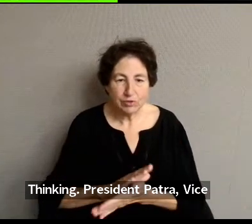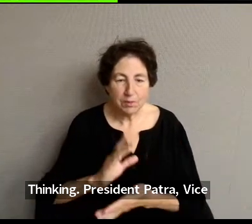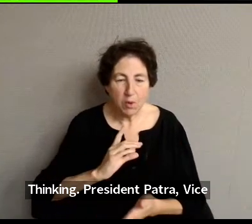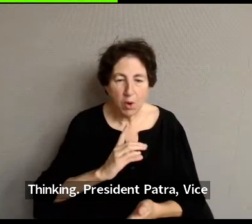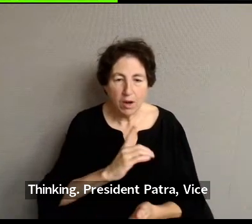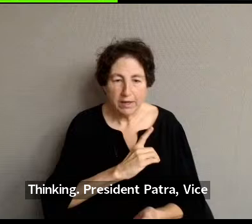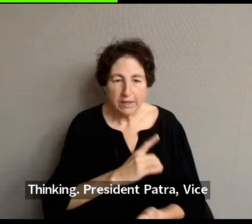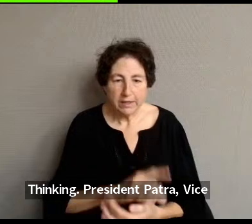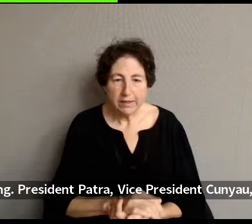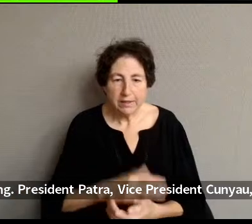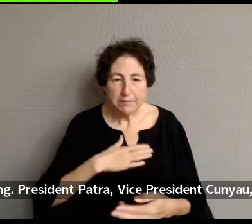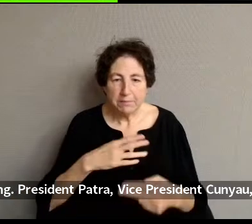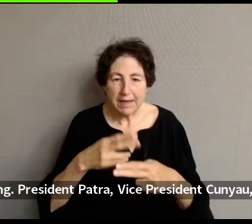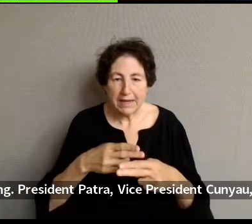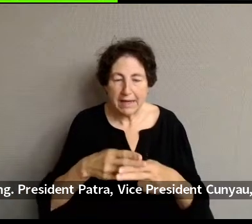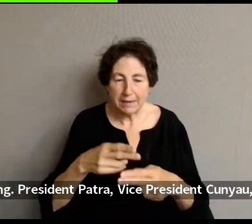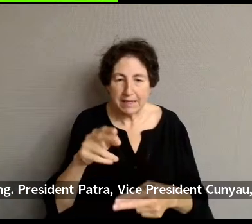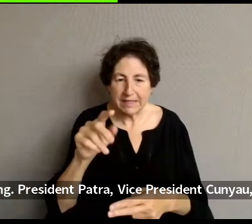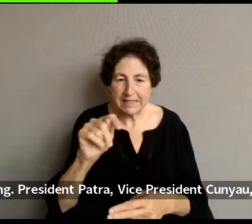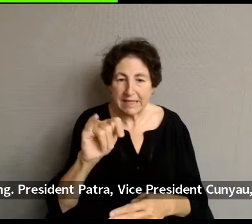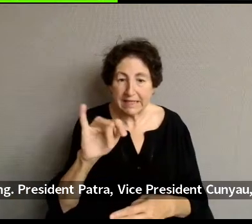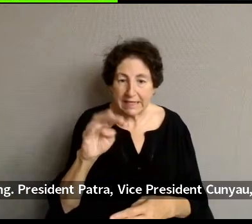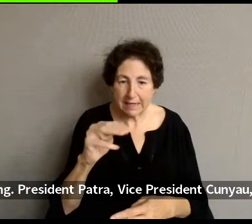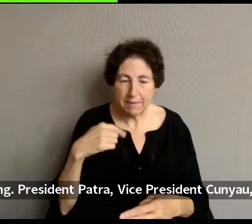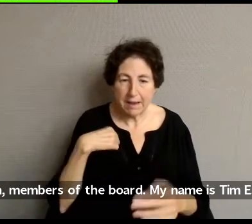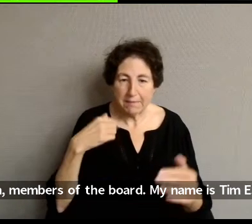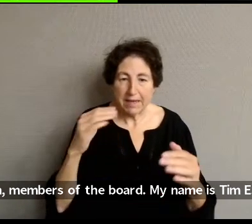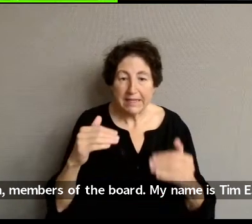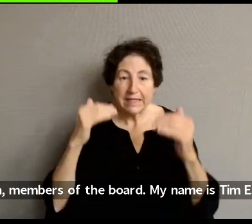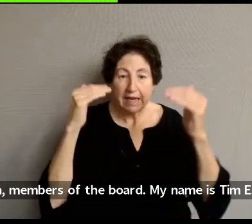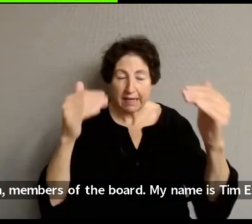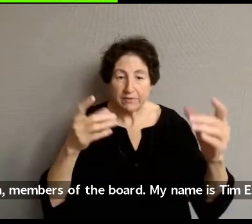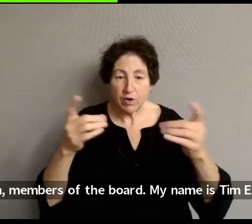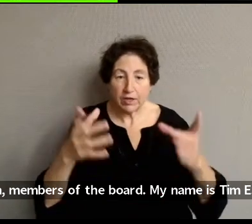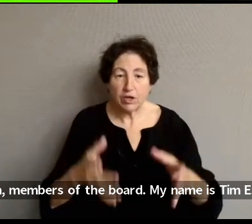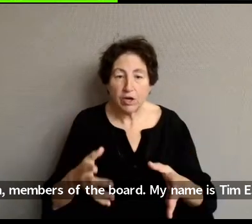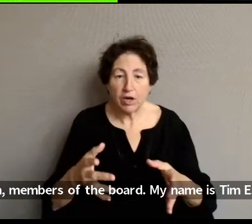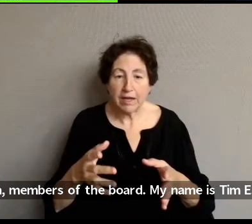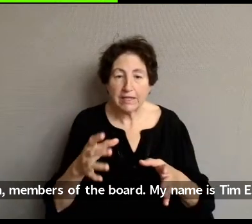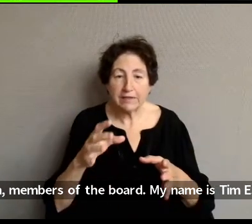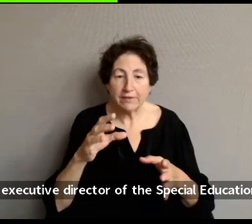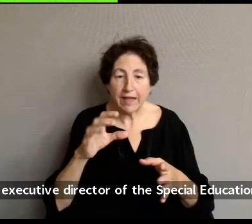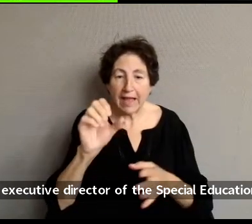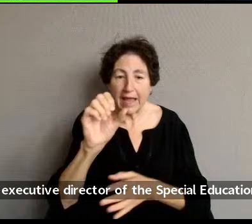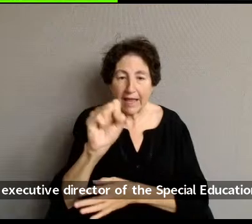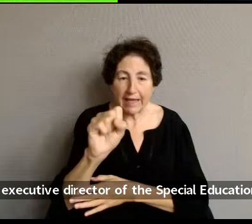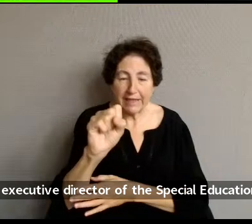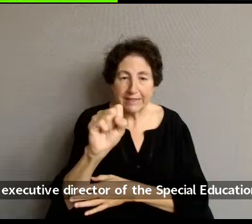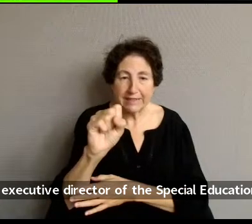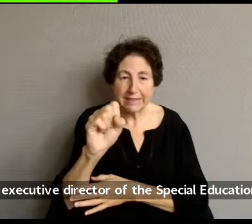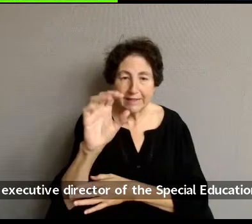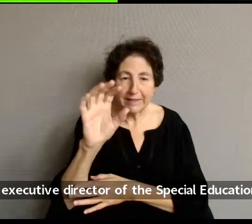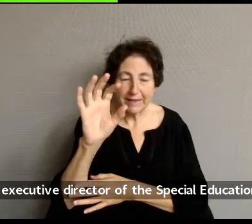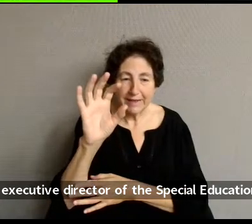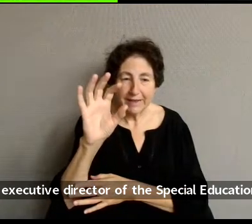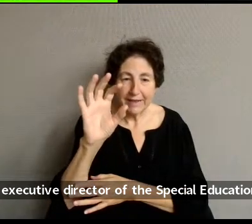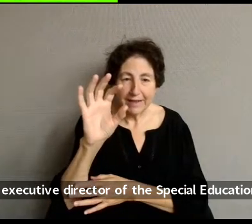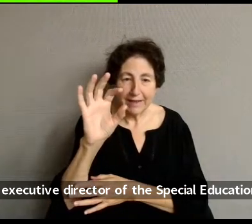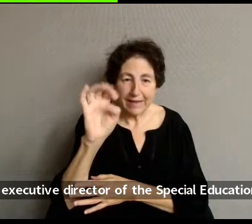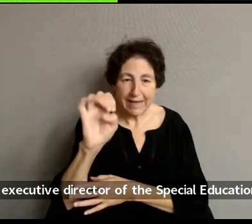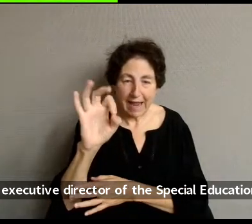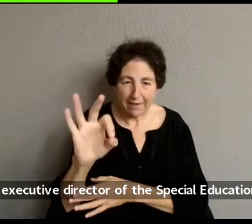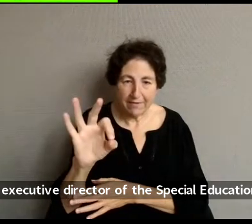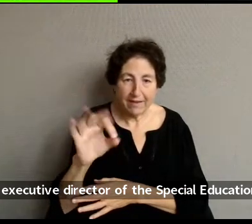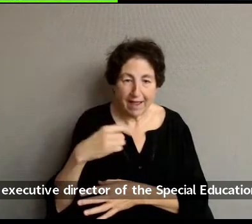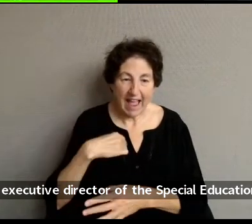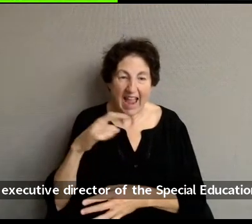board. My name is Tim Eby. I'm the Executive Director of the Special Education Foundation, and I need to get some of those